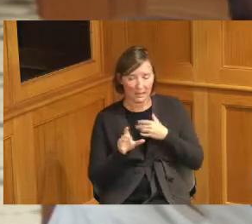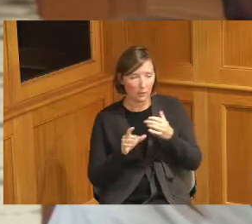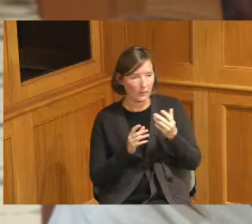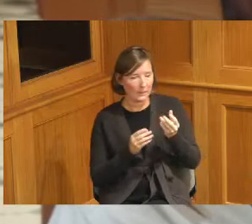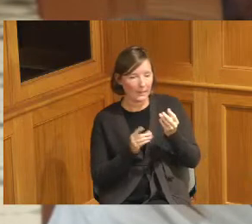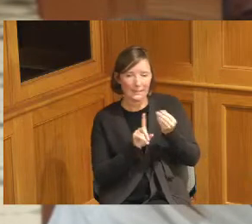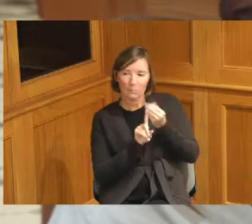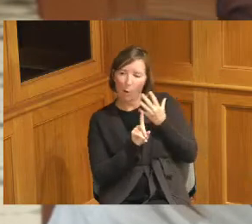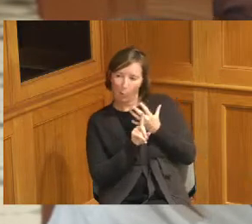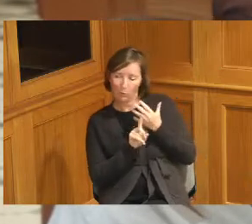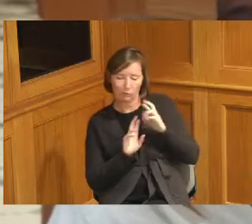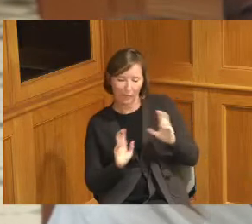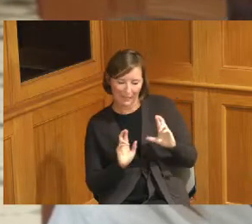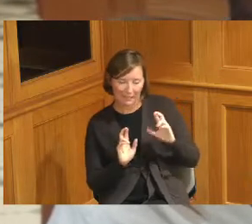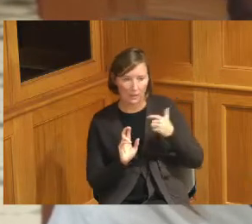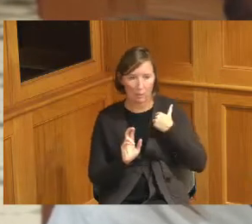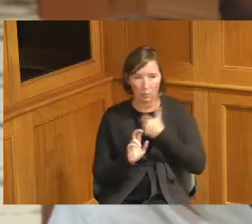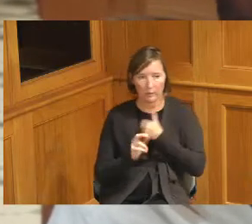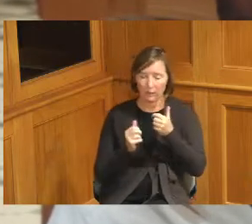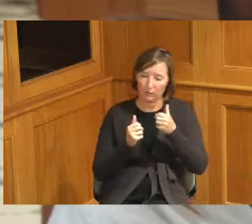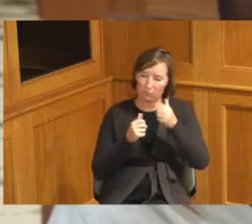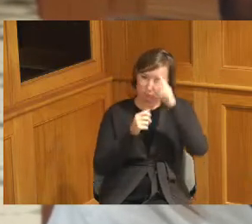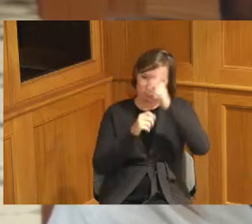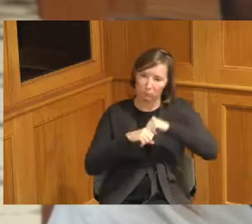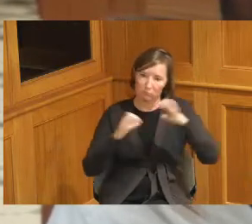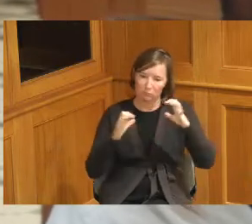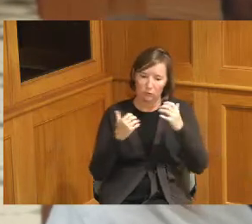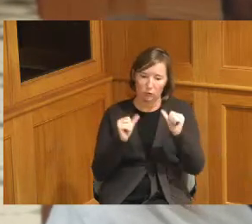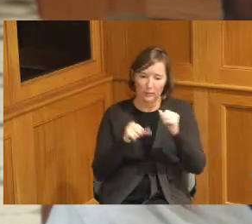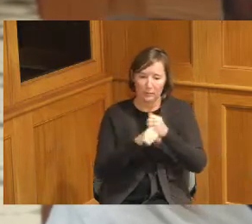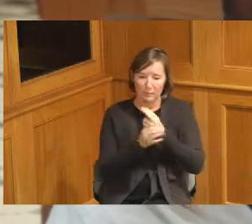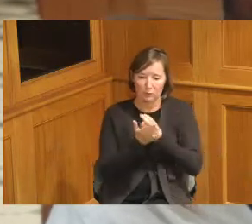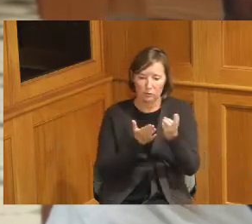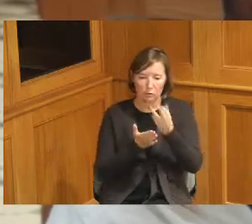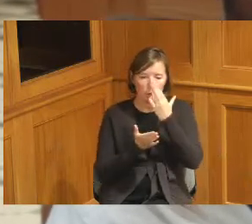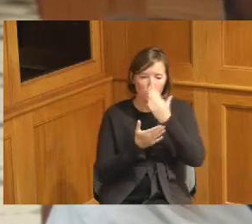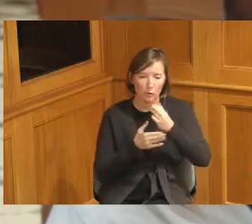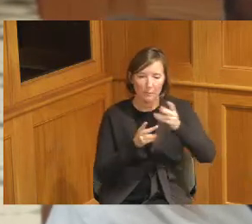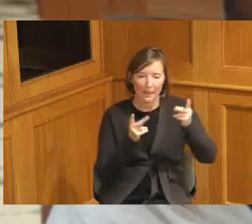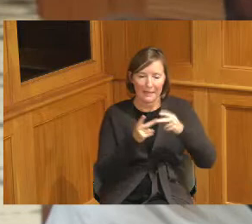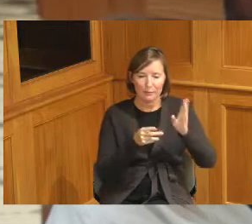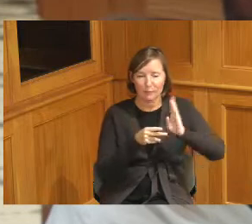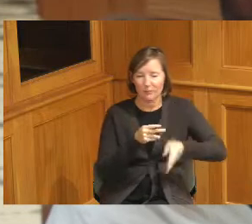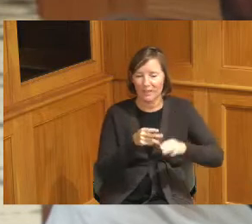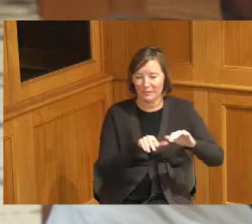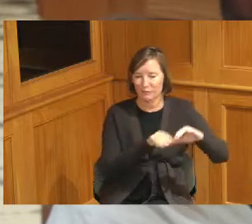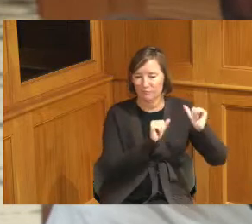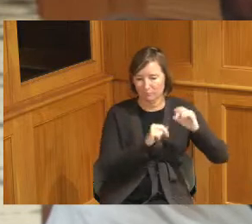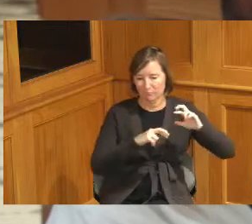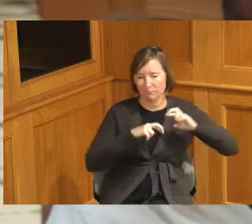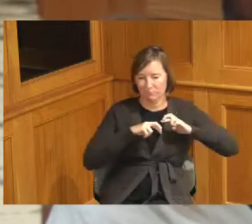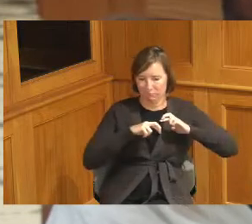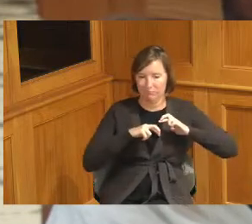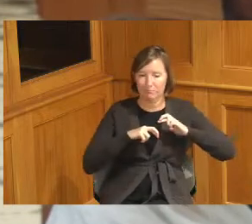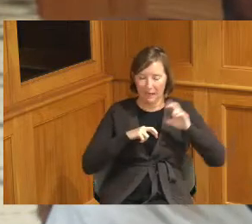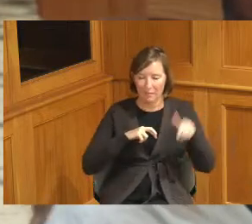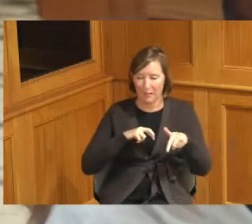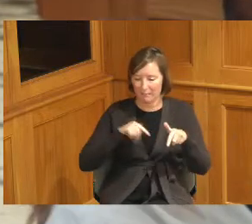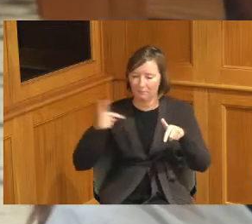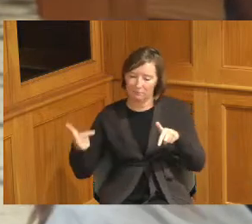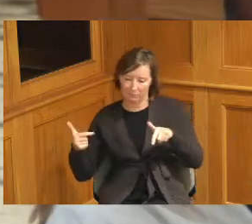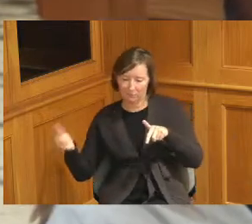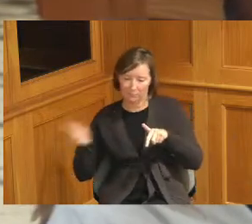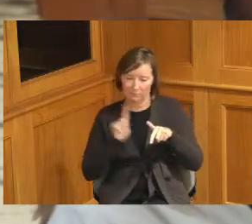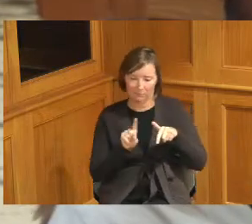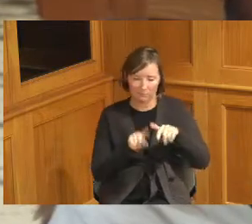we're just trying to make sure that we have a good bench in place when people like myself decide to move on.